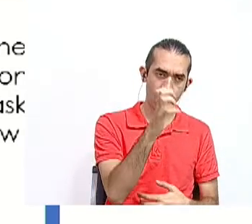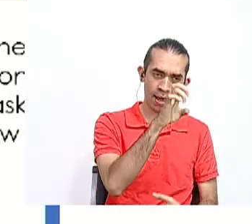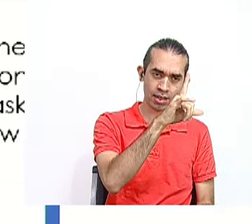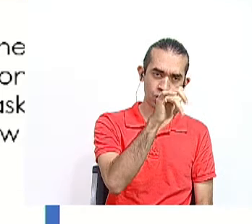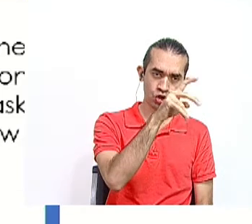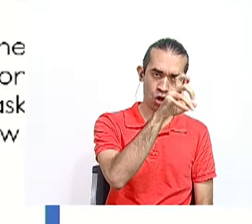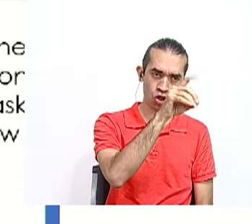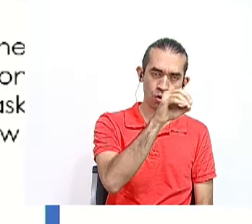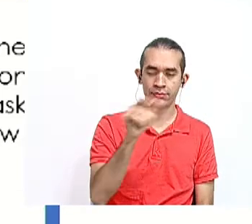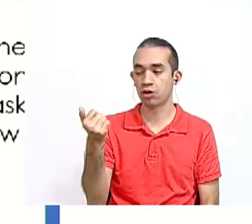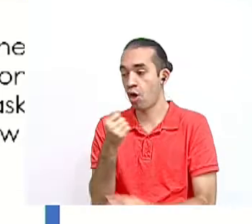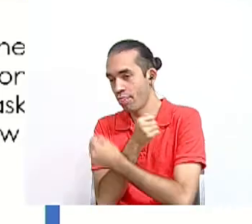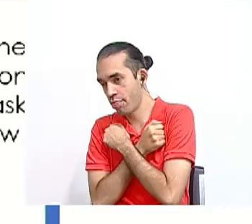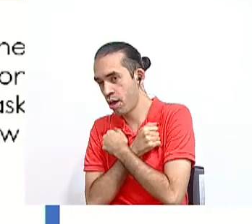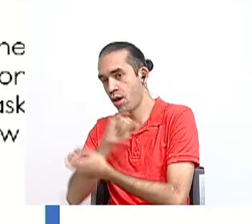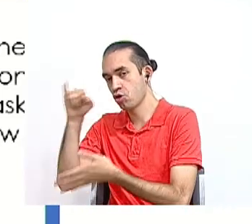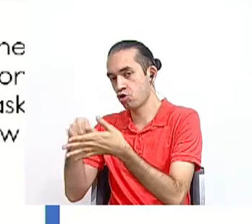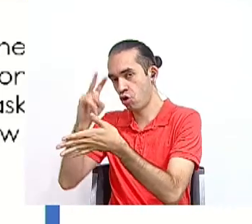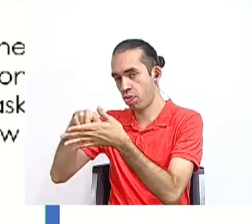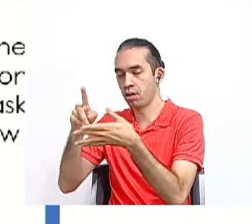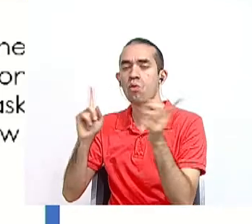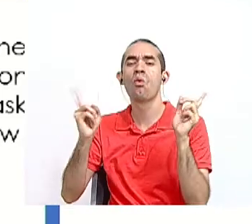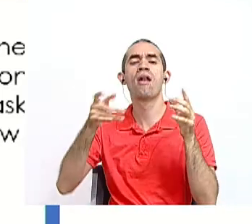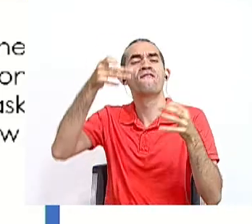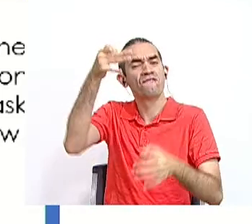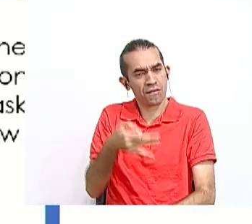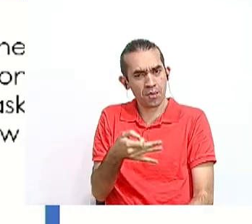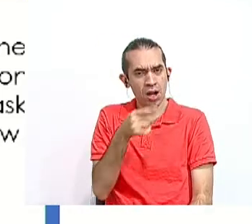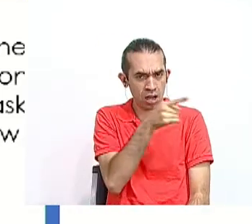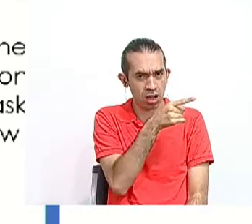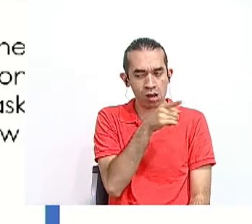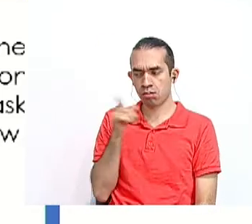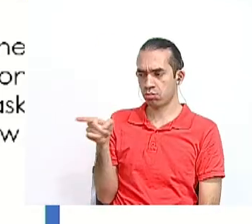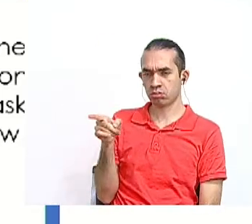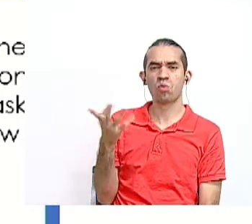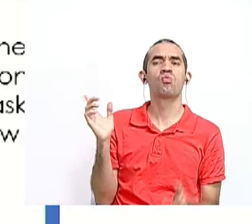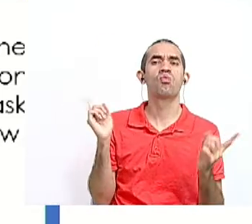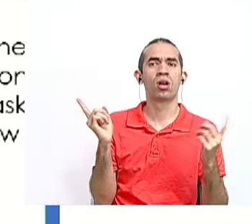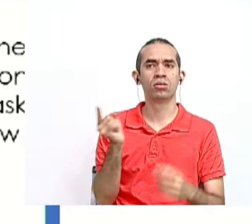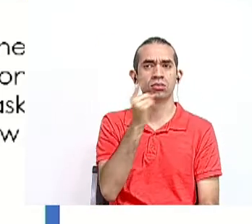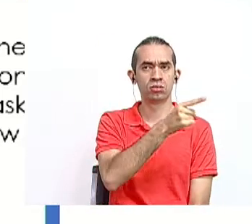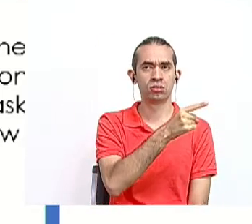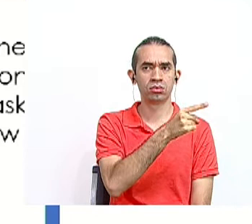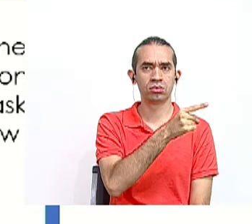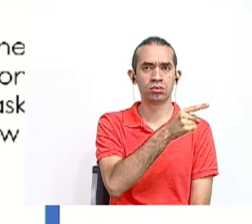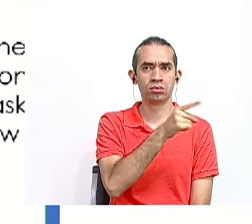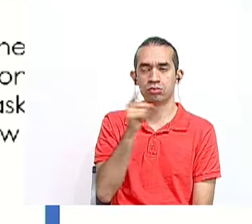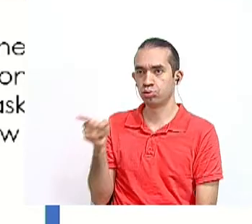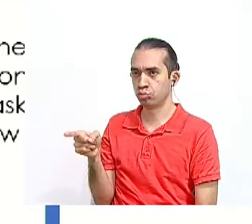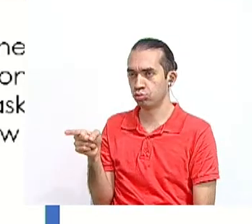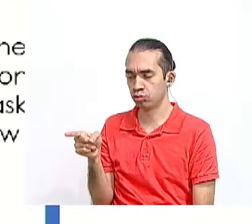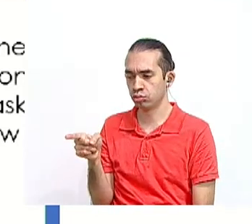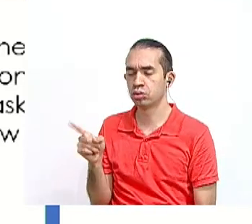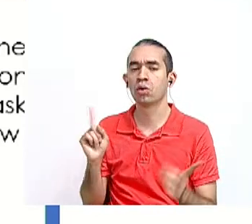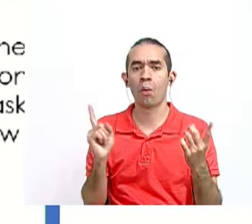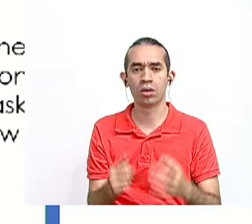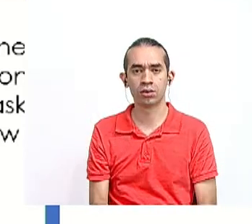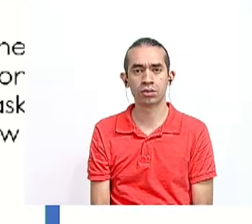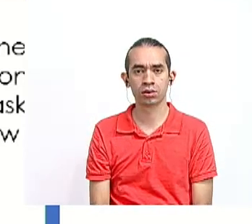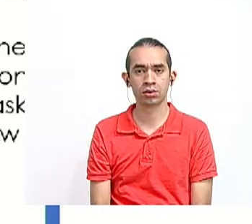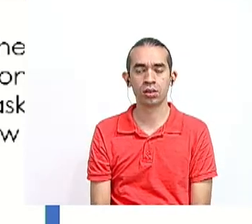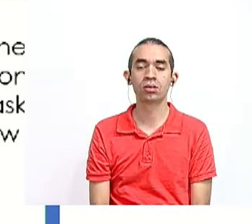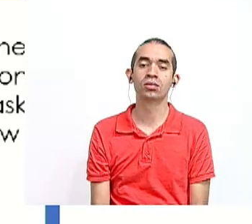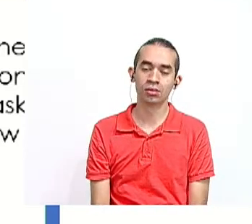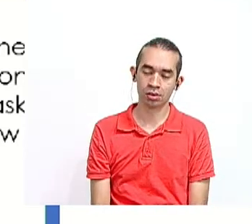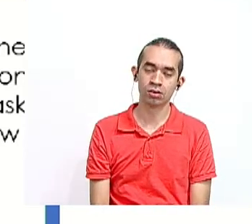do you think is formal? The first one or the second one? The one to the left or the one to the right?